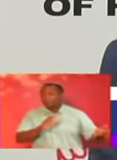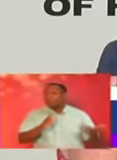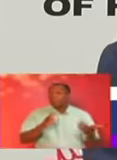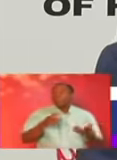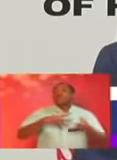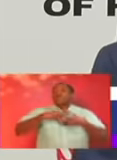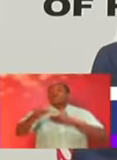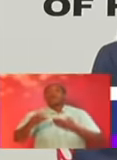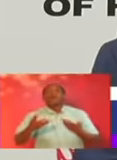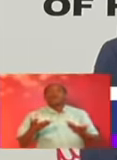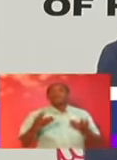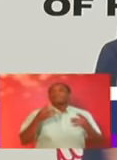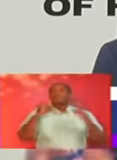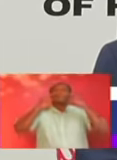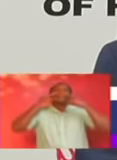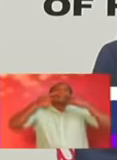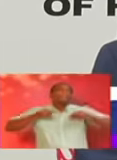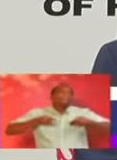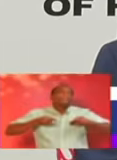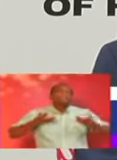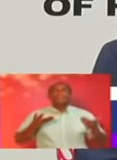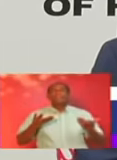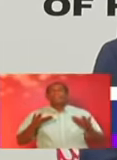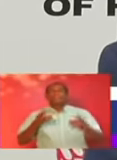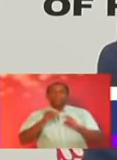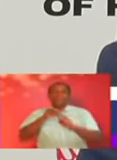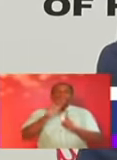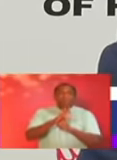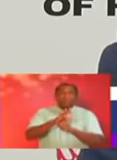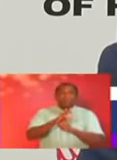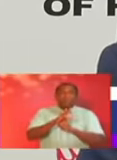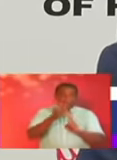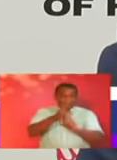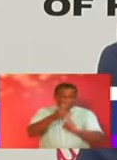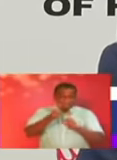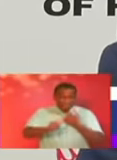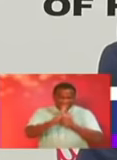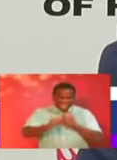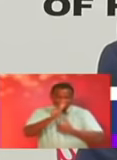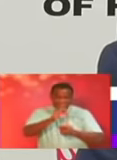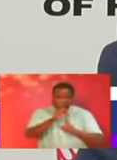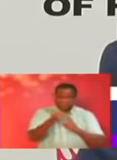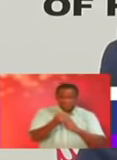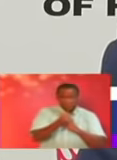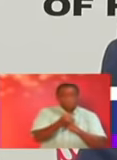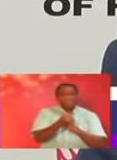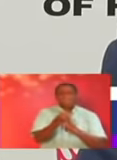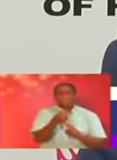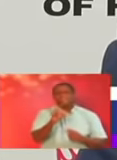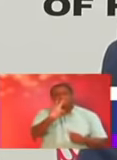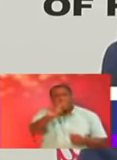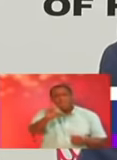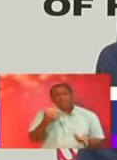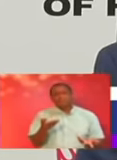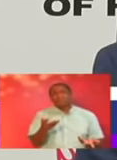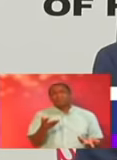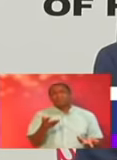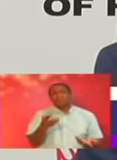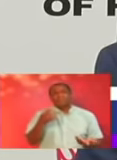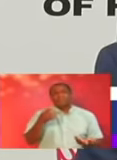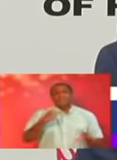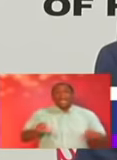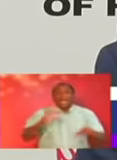any quarter, any kind of congregation. Don't expose yourself, right? So that is where we are